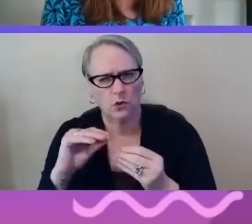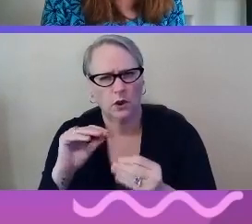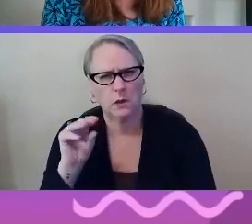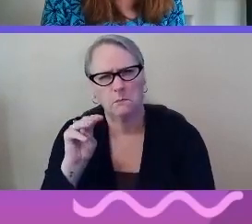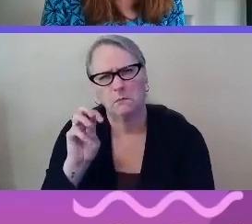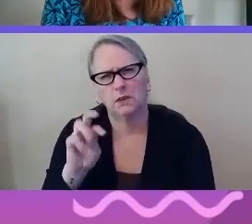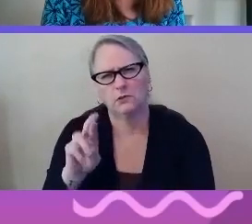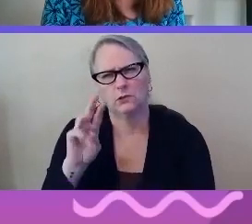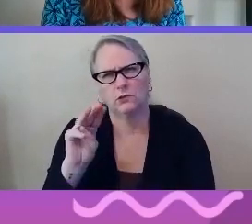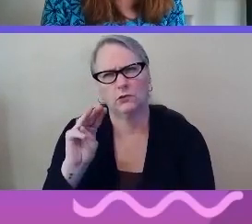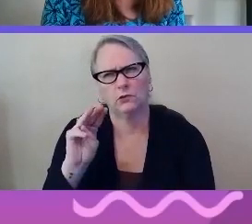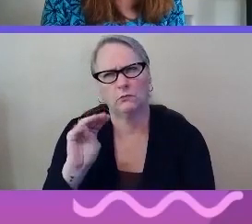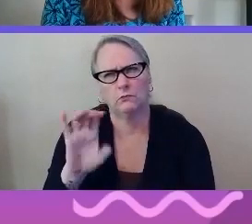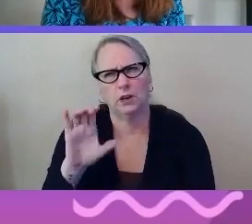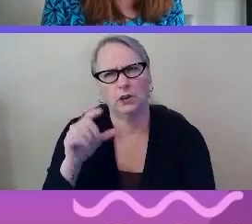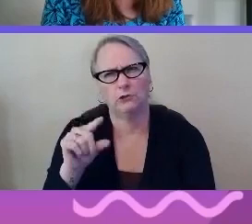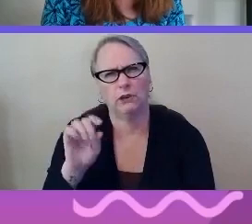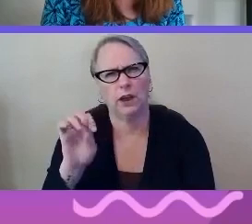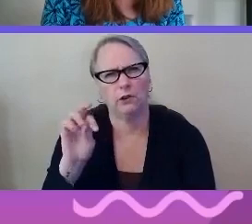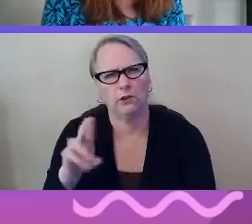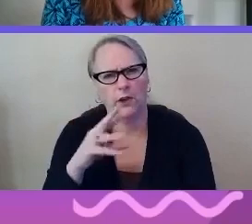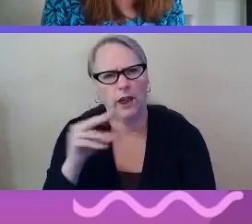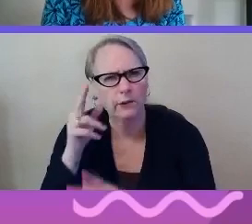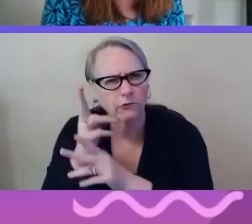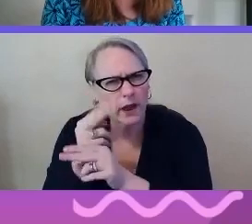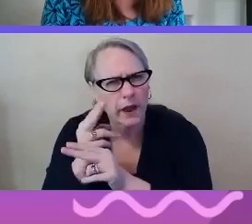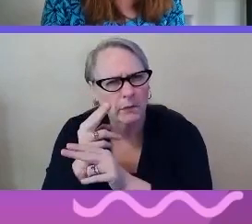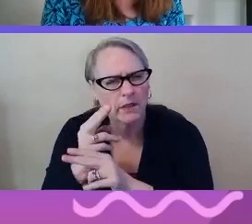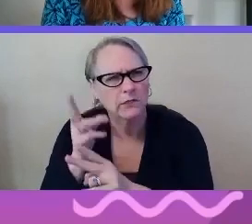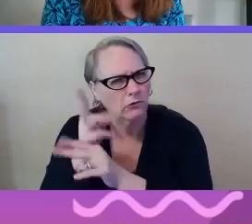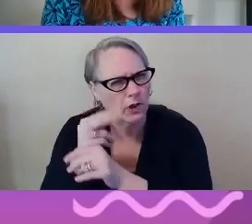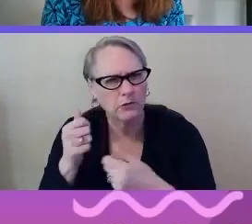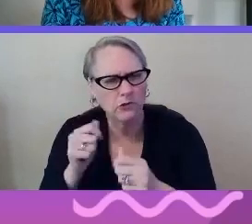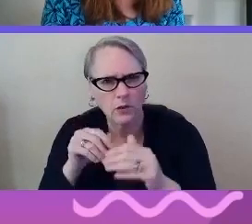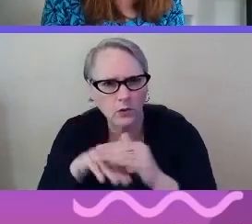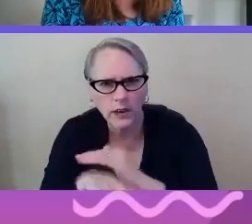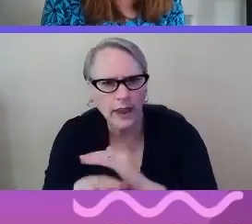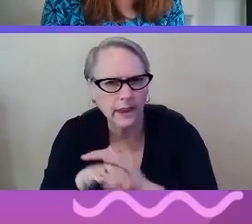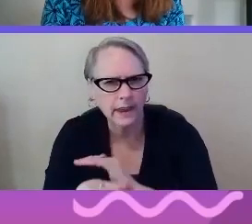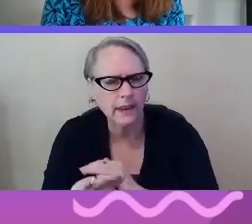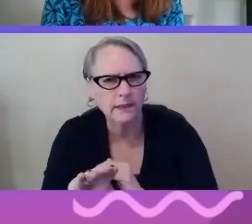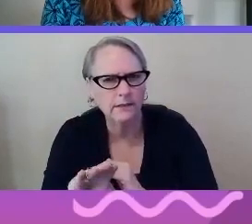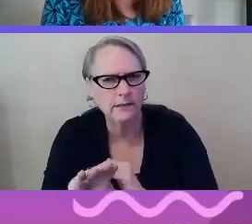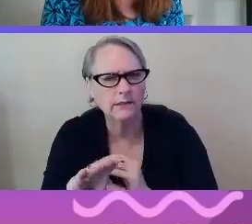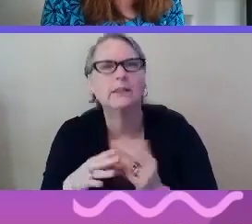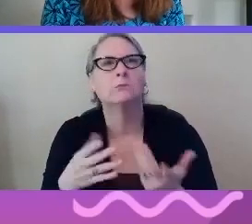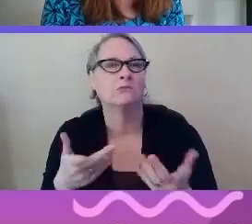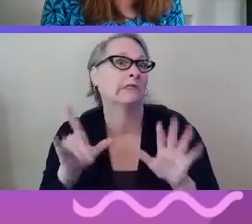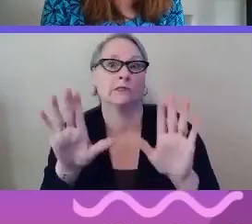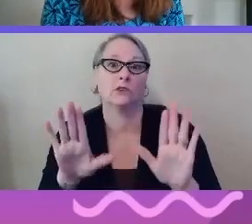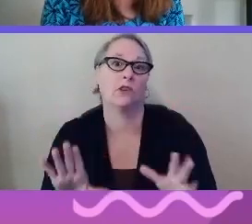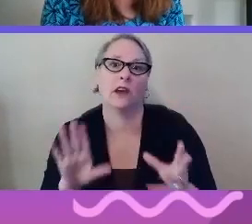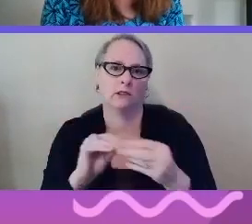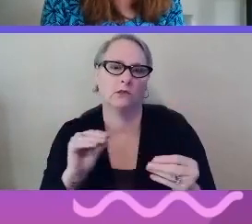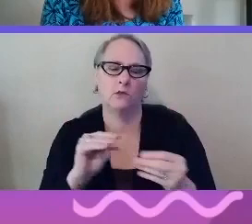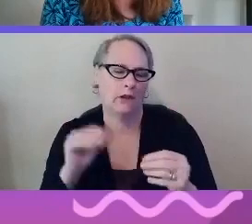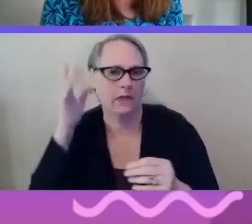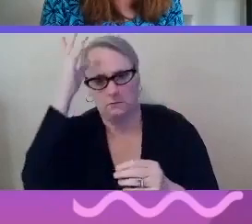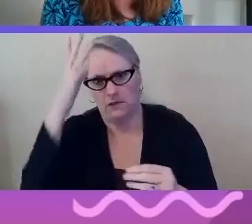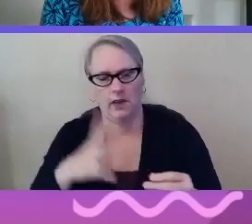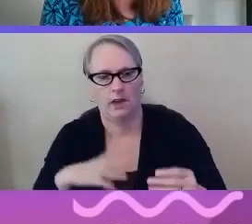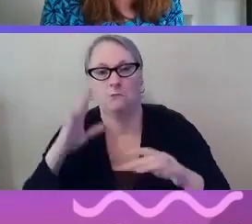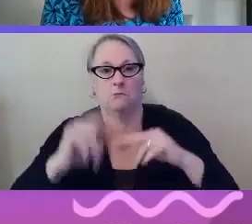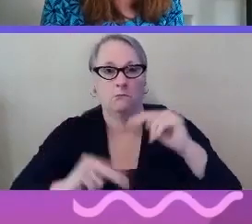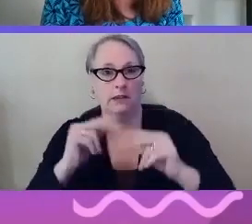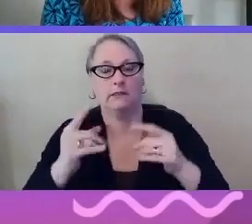and the rabbits keep trying to get in? I can't remember what the name of that story is off time. But it's a great story where he keeps changing his fence. He builds this fence and